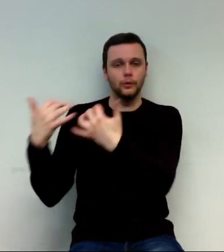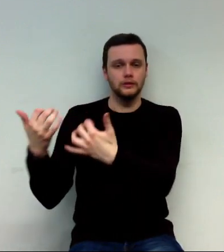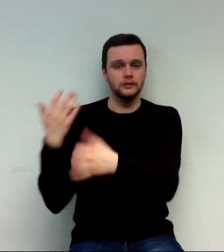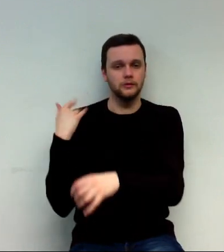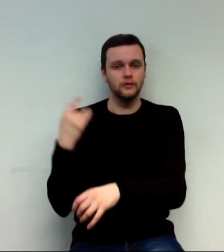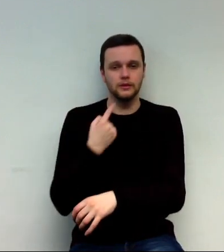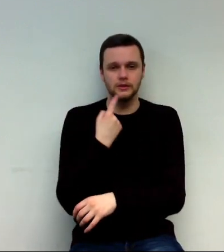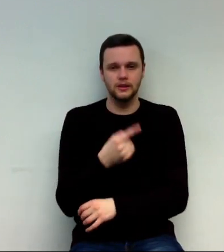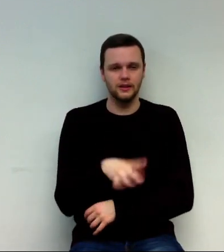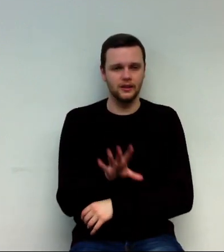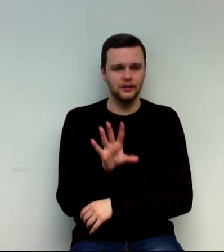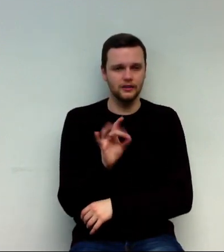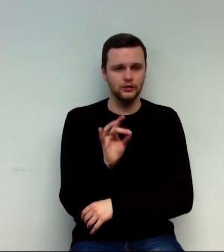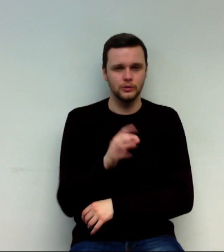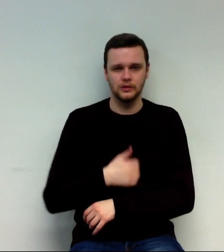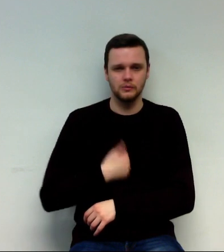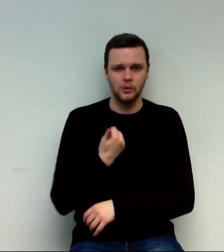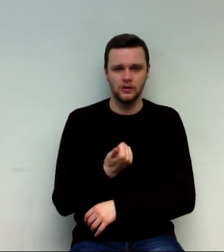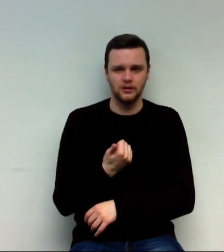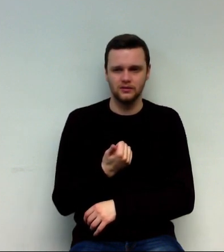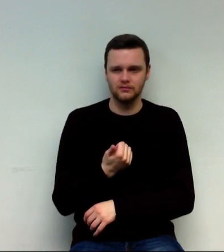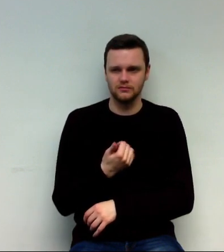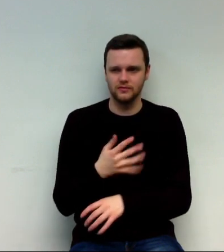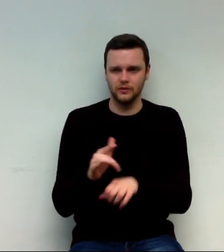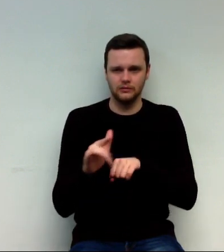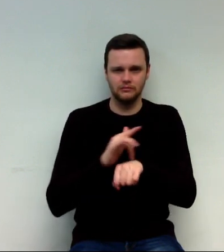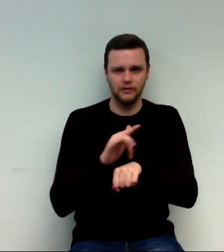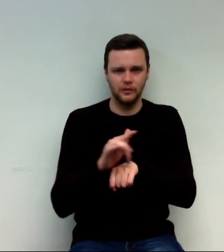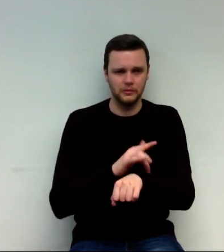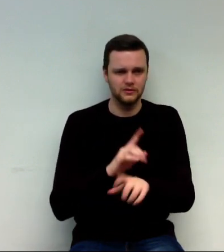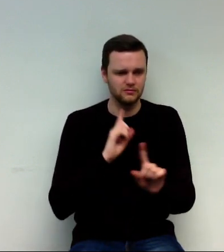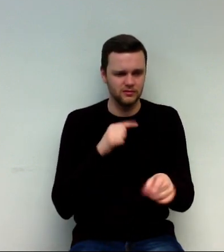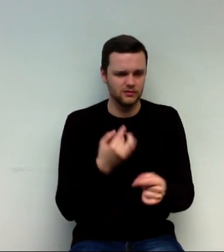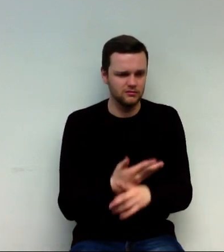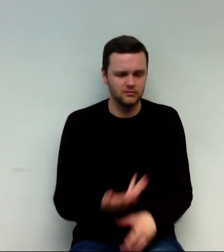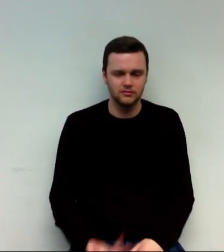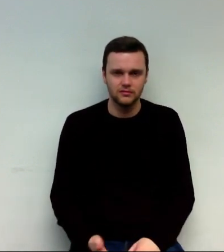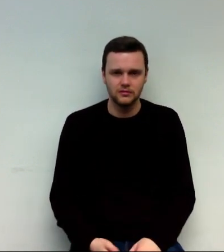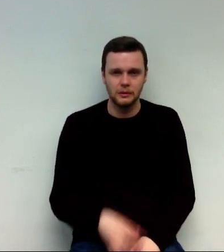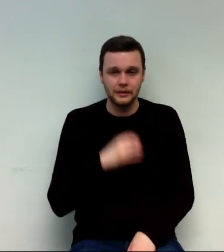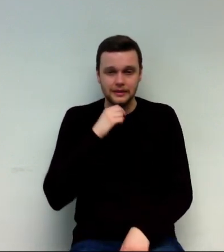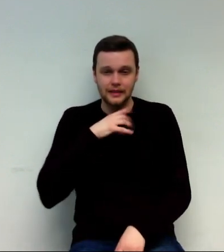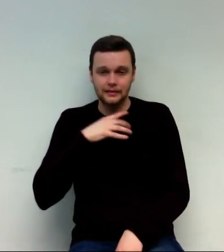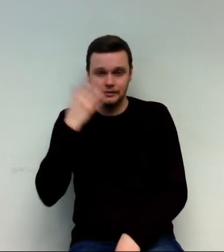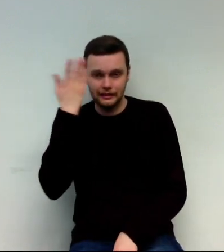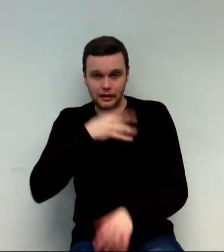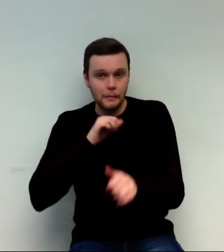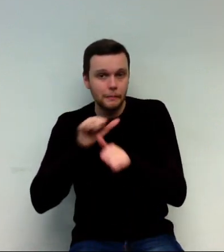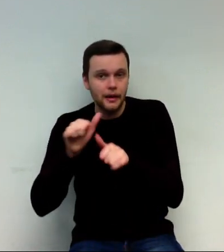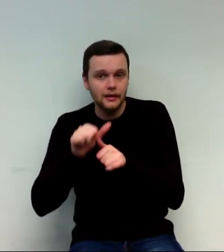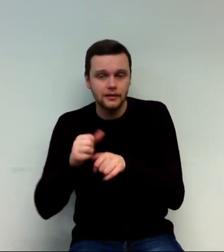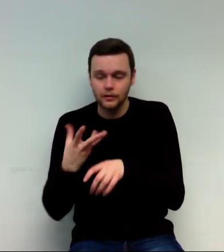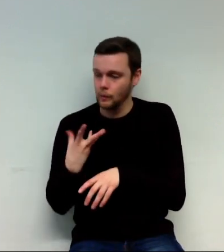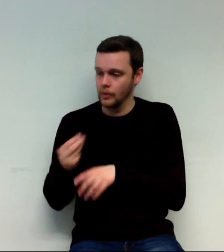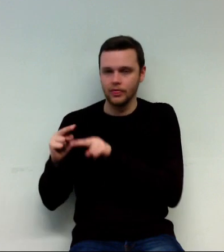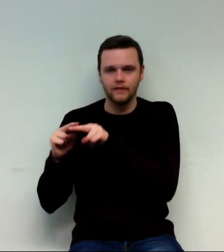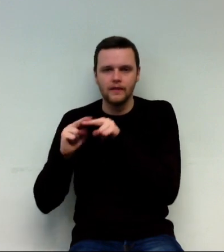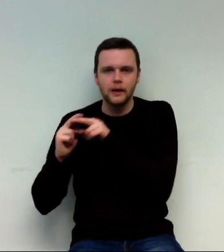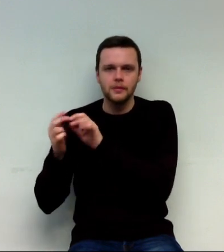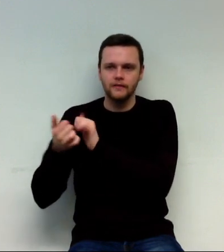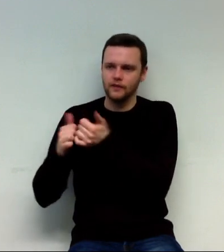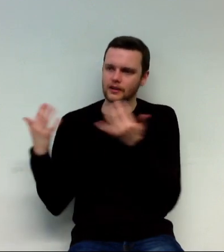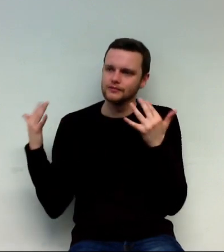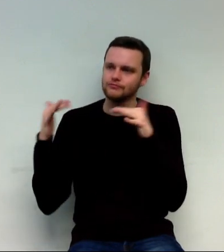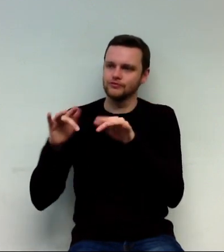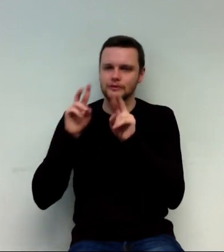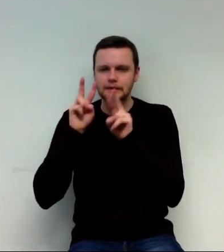like a Tuesday morning is not going to work if you've got a job and a family. Maybe a Saturday evening would work much better, and that means they can go out with their family to see something. So